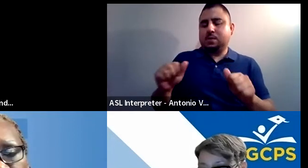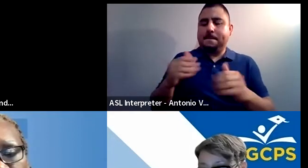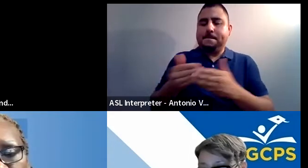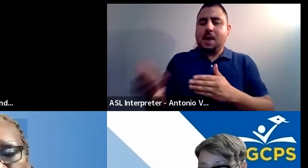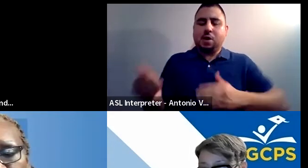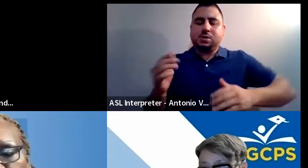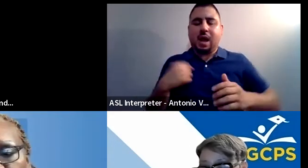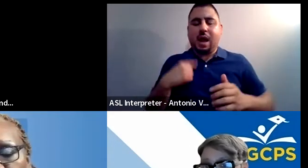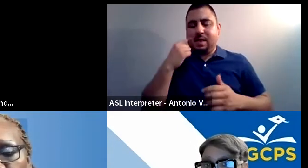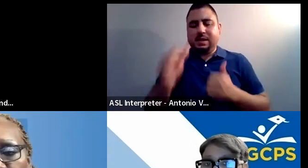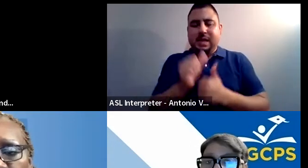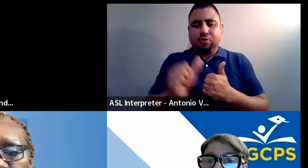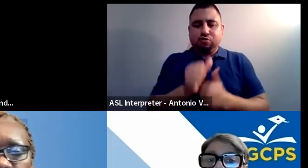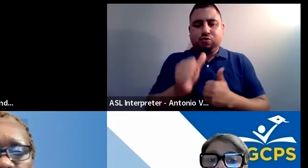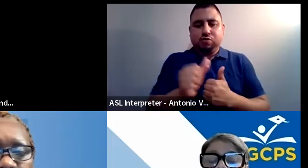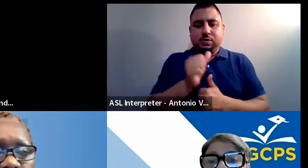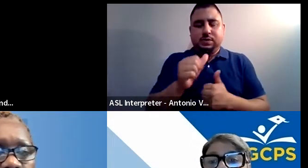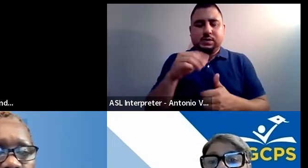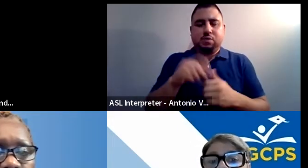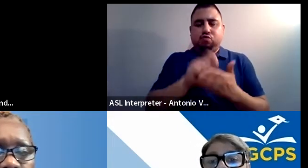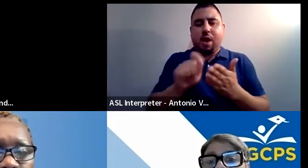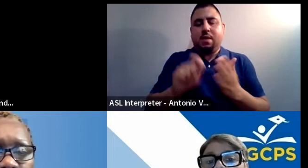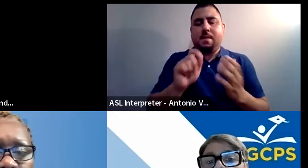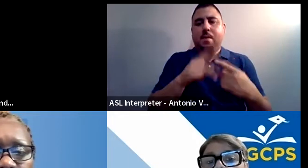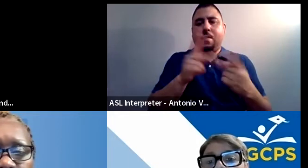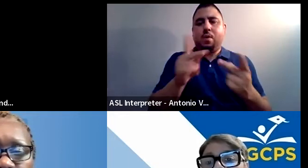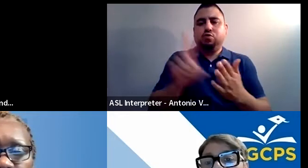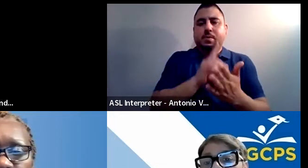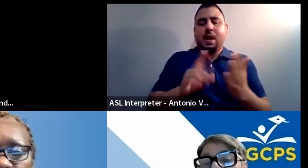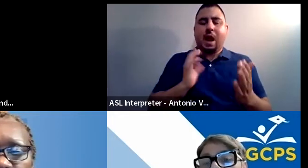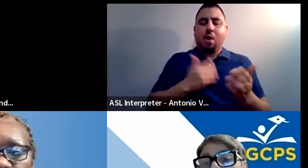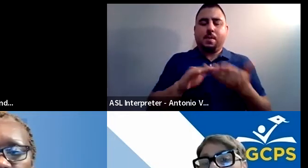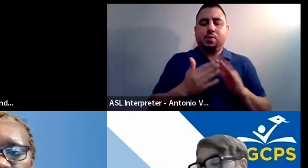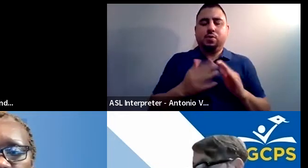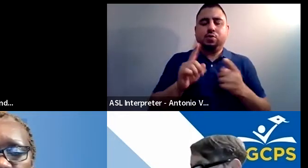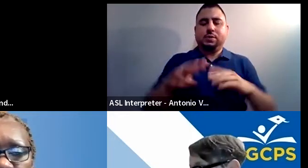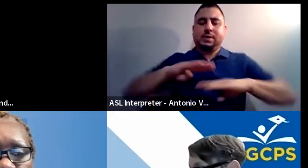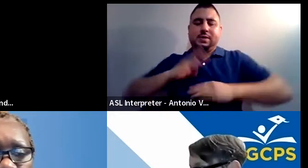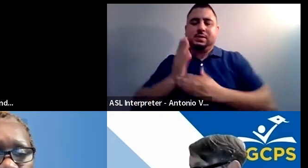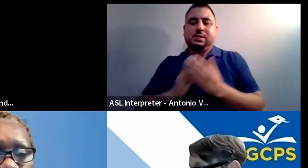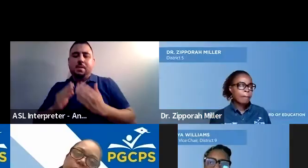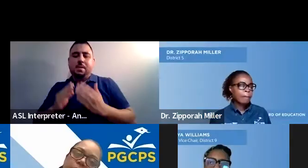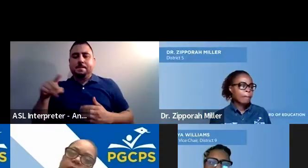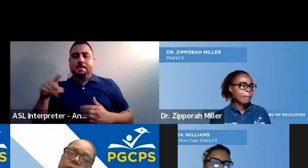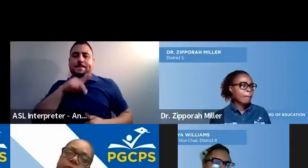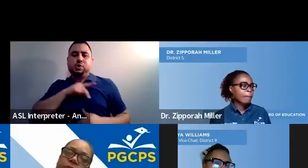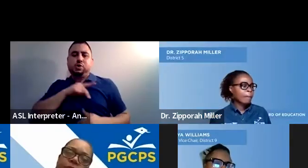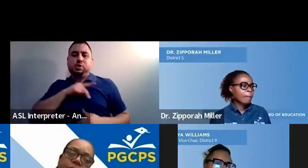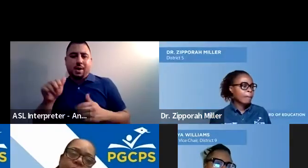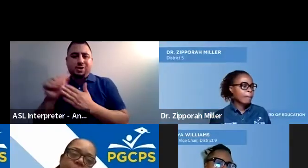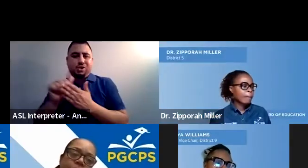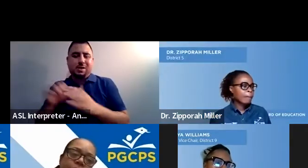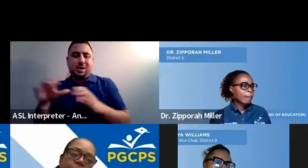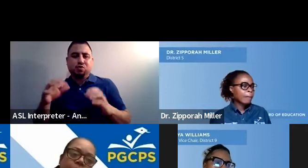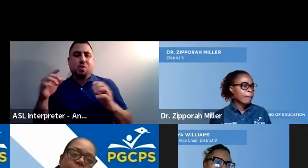very dangerous and moronic proposals to discriminate against our communities in order to satisfy some with personal agendas that would do great